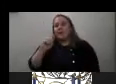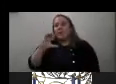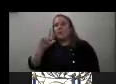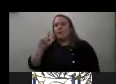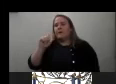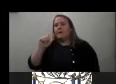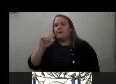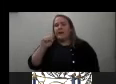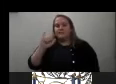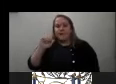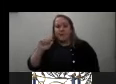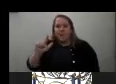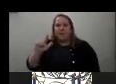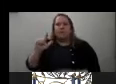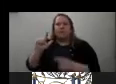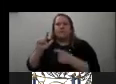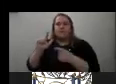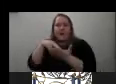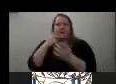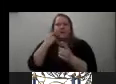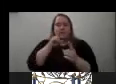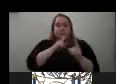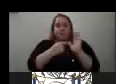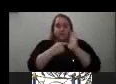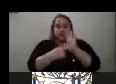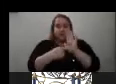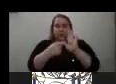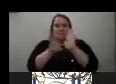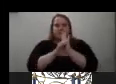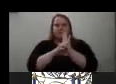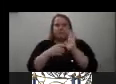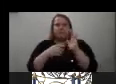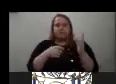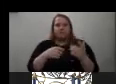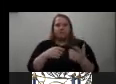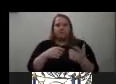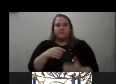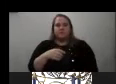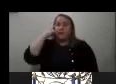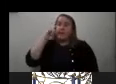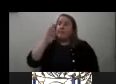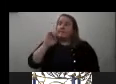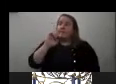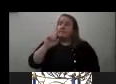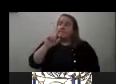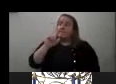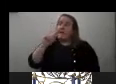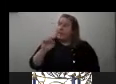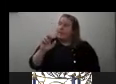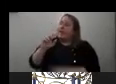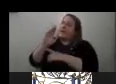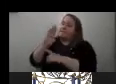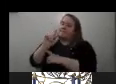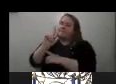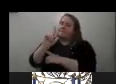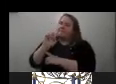through in this picture right here, to really push what we thought of as ballet movement and form kind of